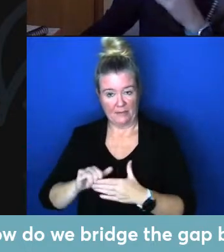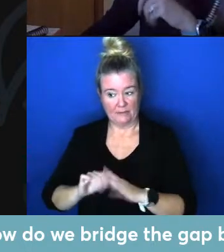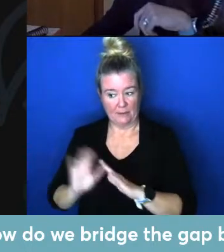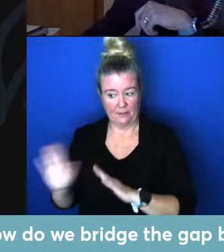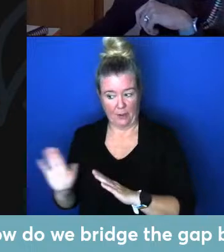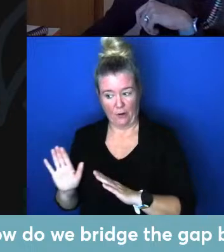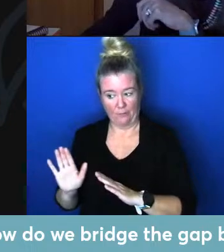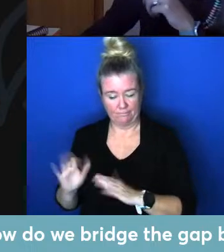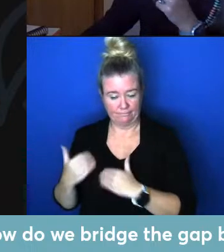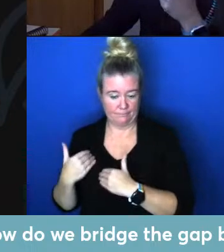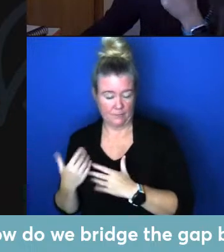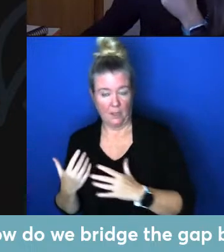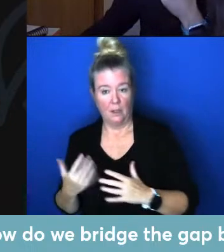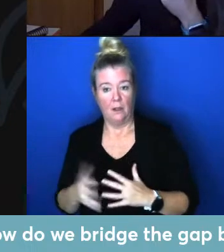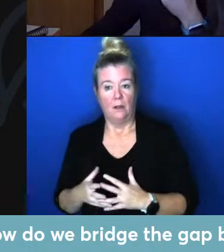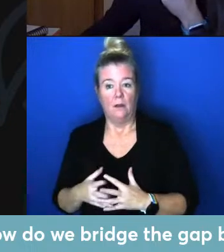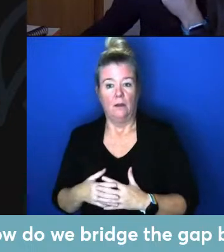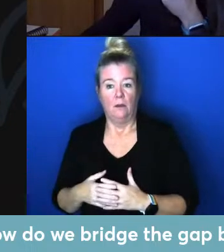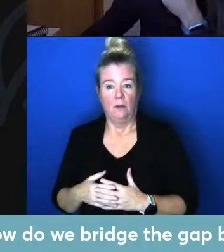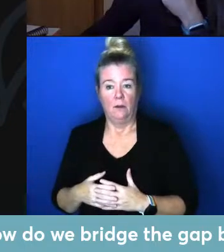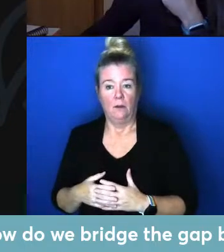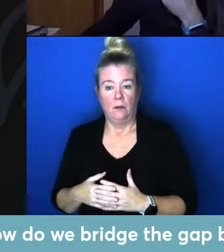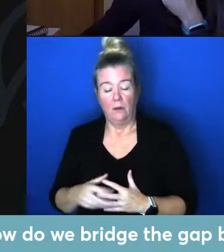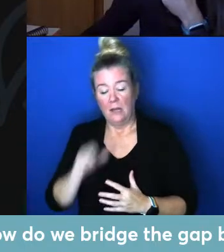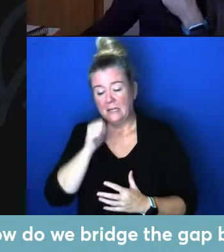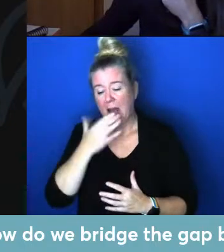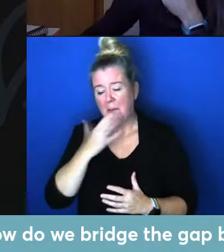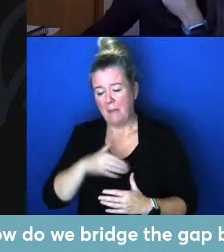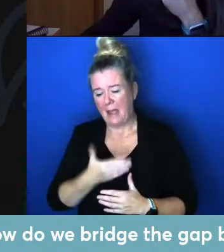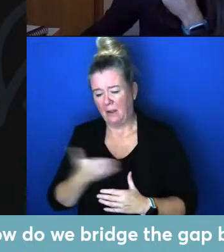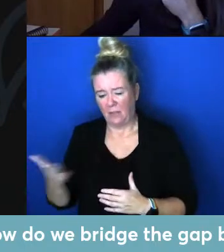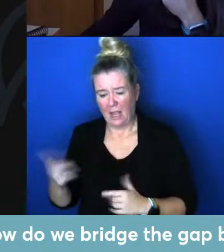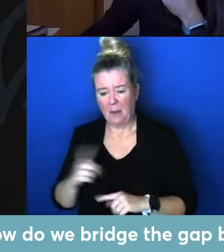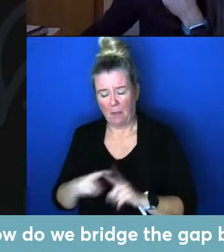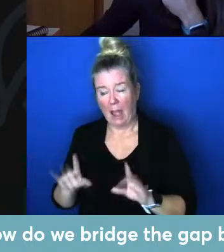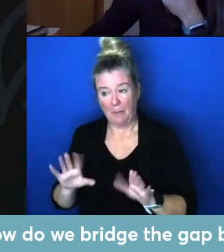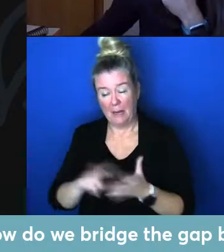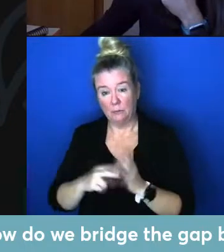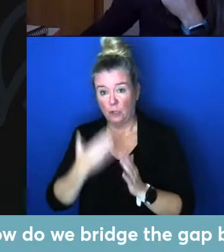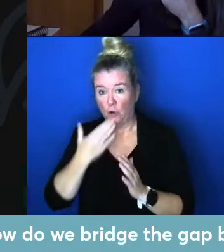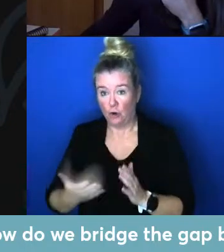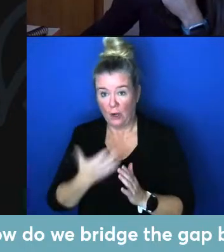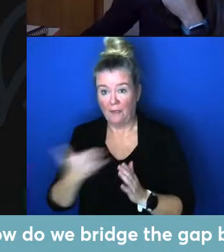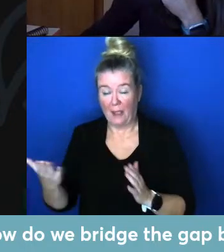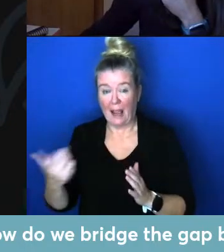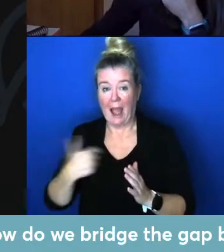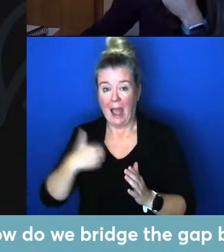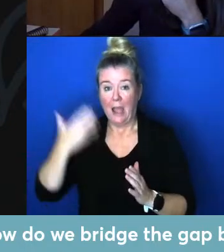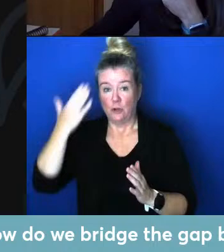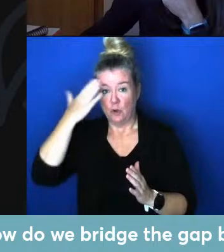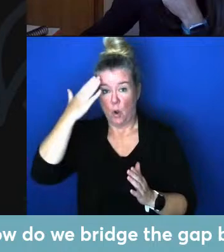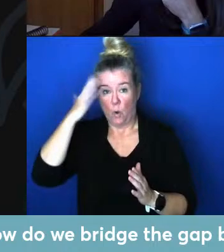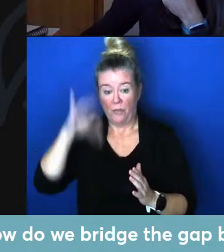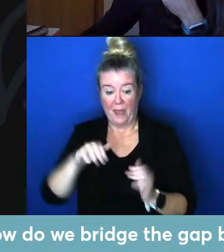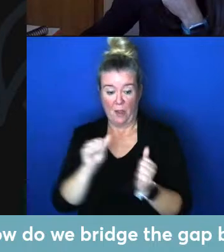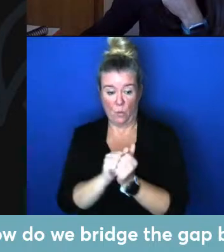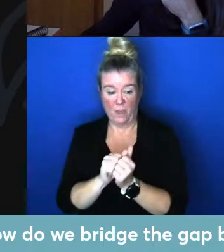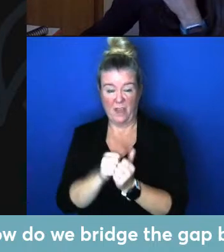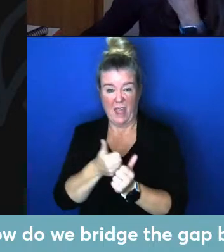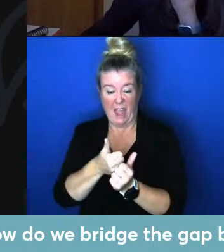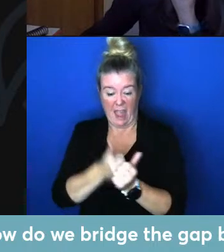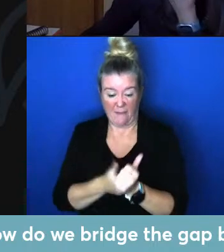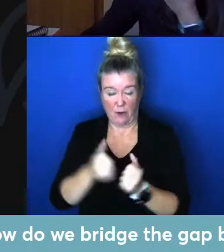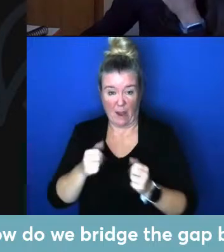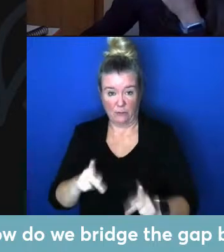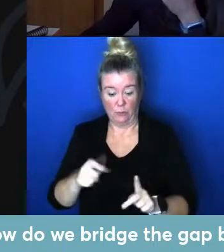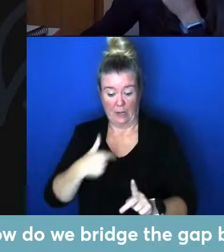not going to say that it was, you know, a bad thing. It was an extremely good thing. And I know that with every opportunity